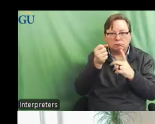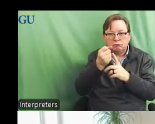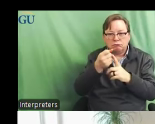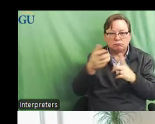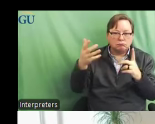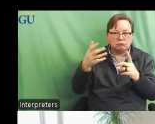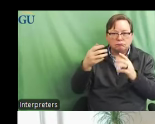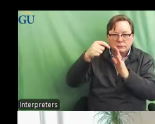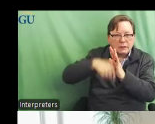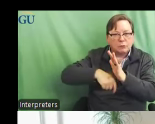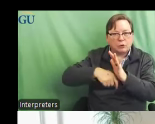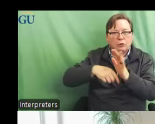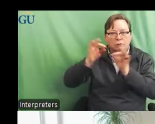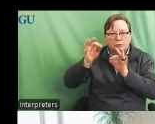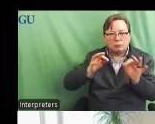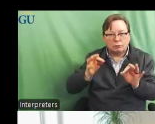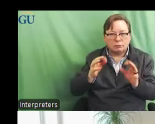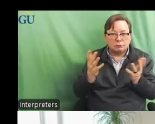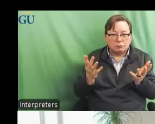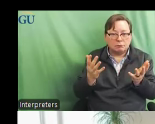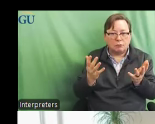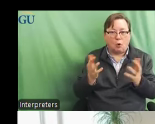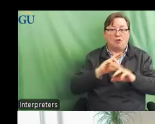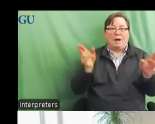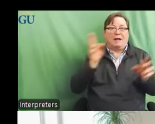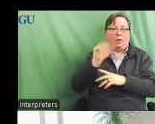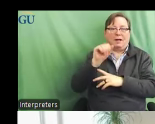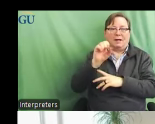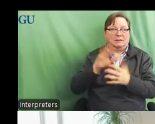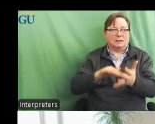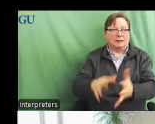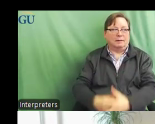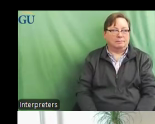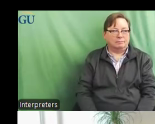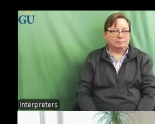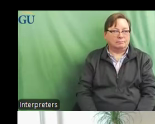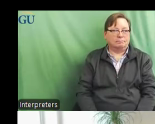go a little more, or ready for the case study?